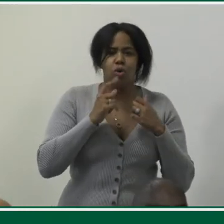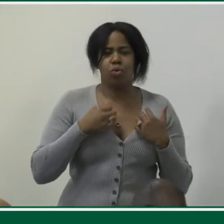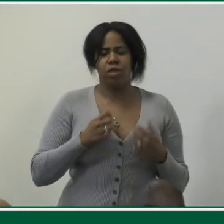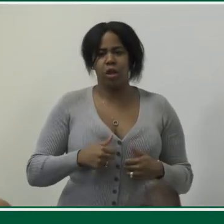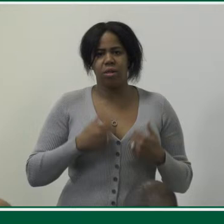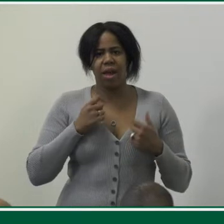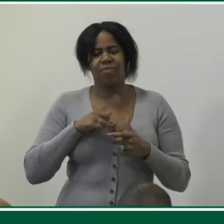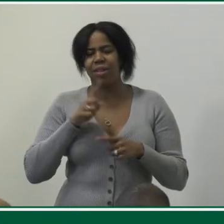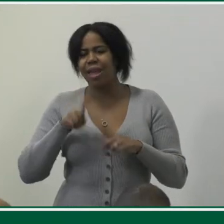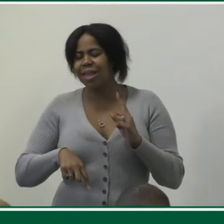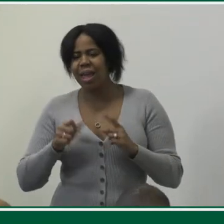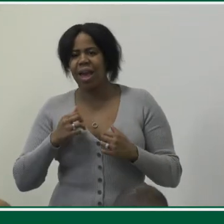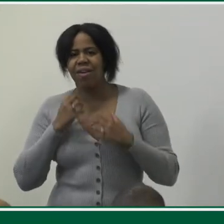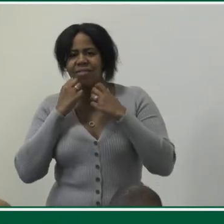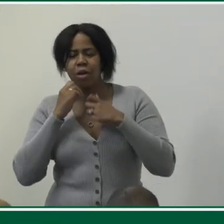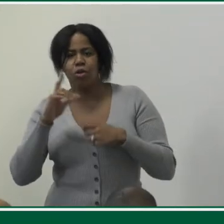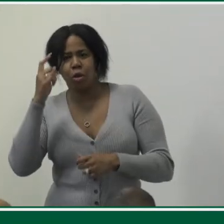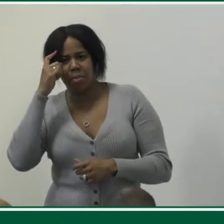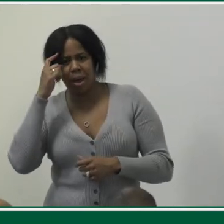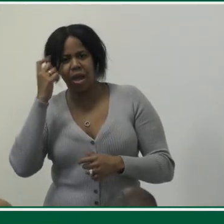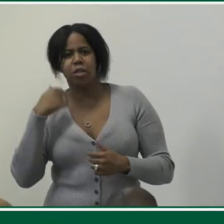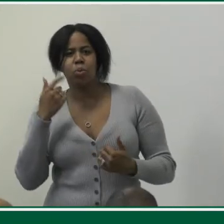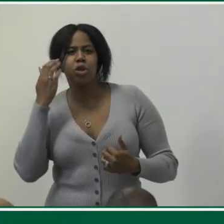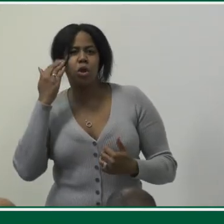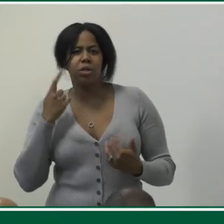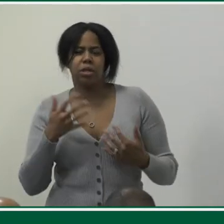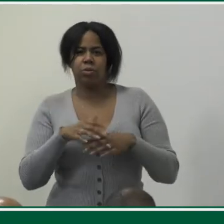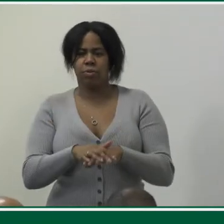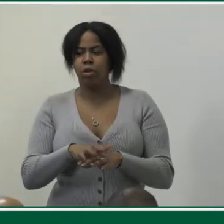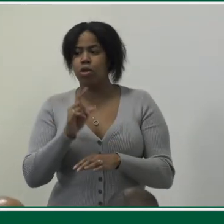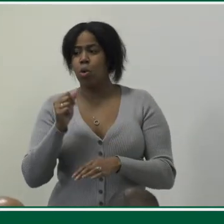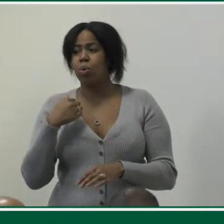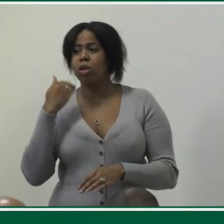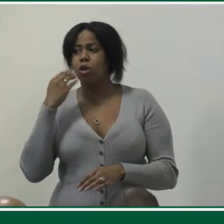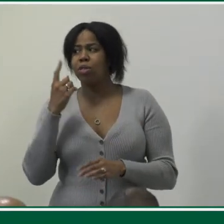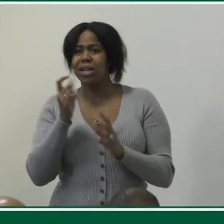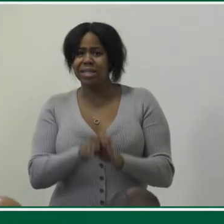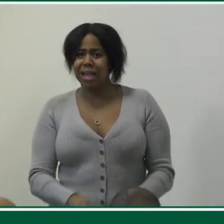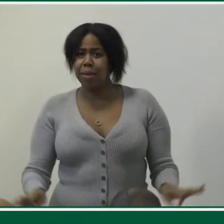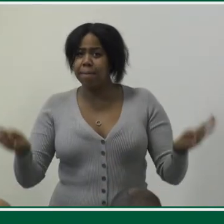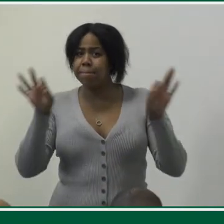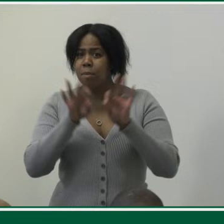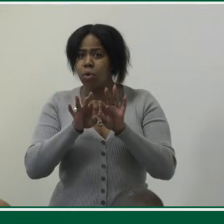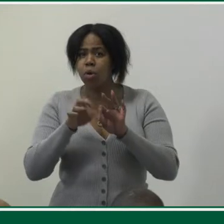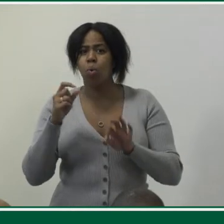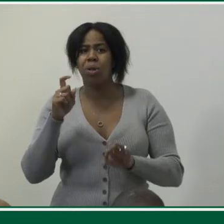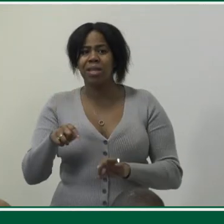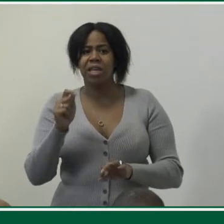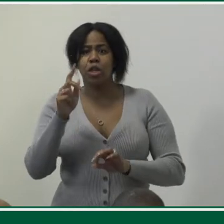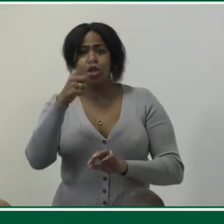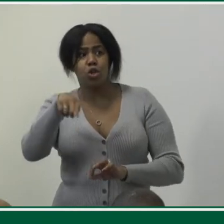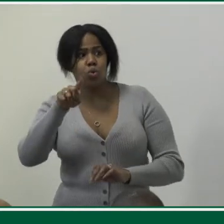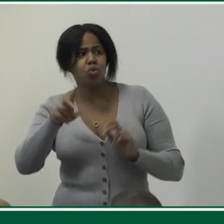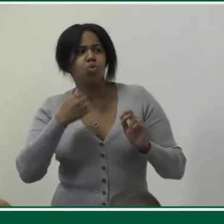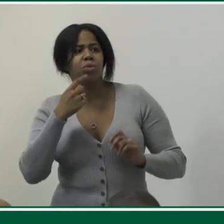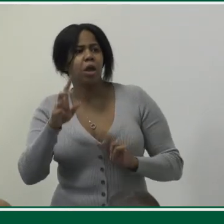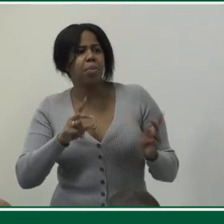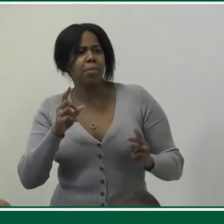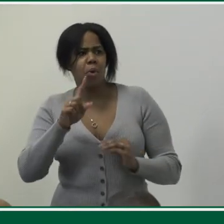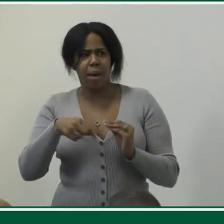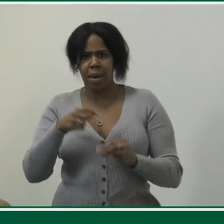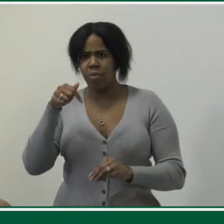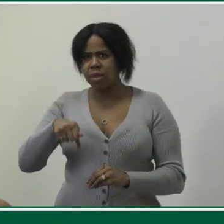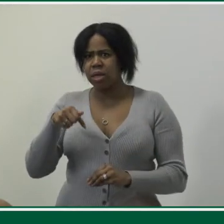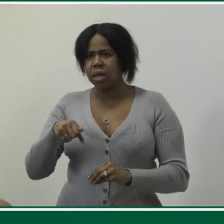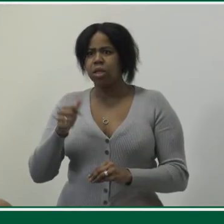so what we need is your proactive positive support to say this is important. We need you to tell people about this. We need you to tell students that they